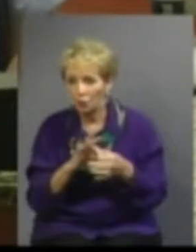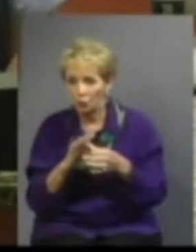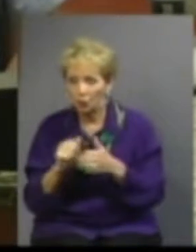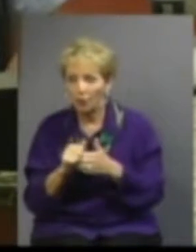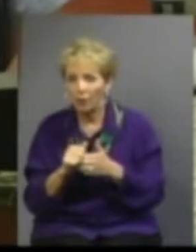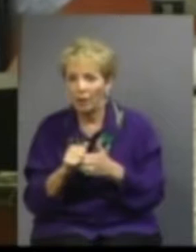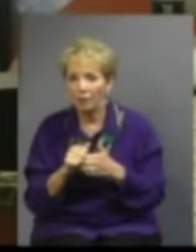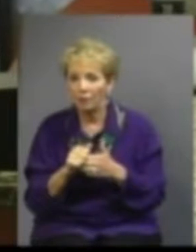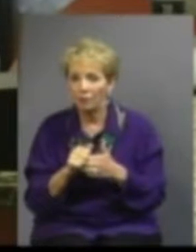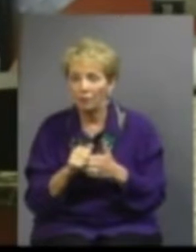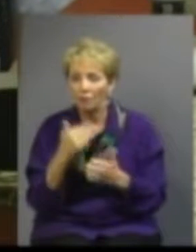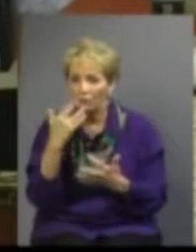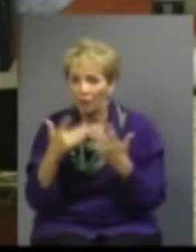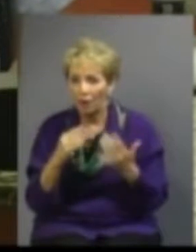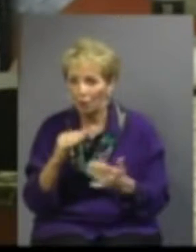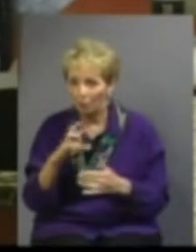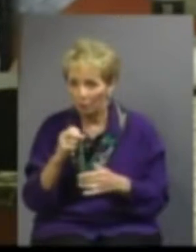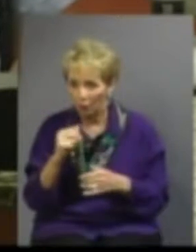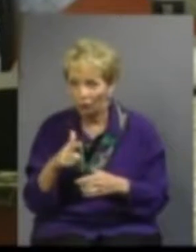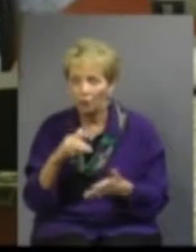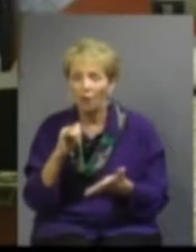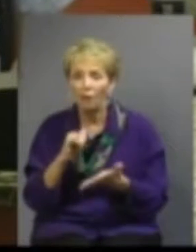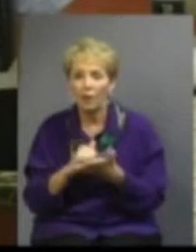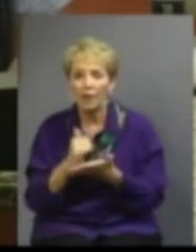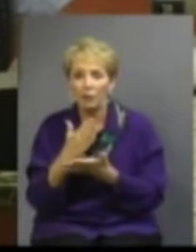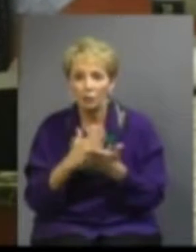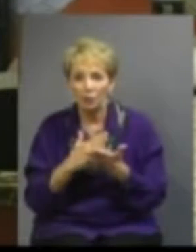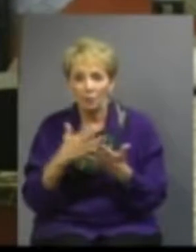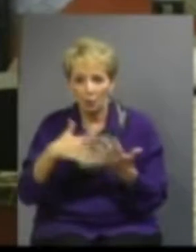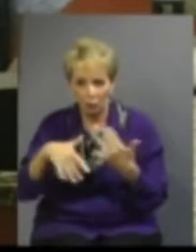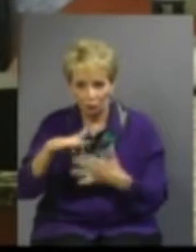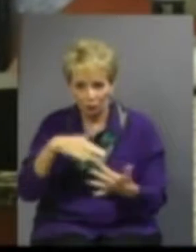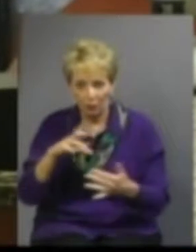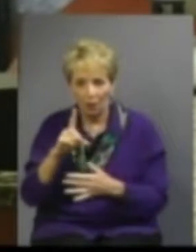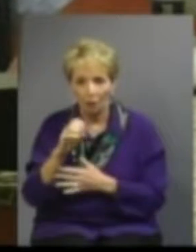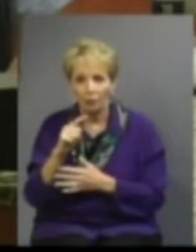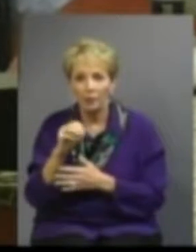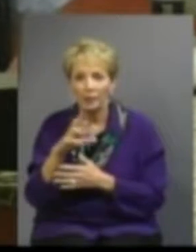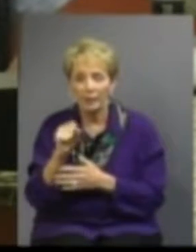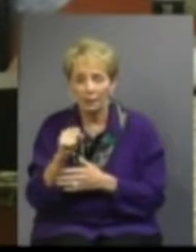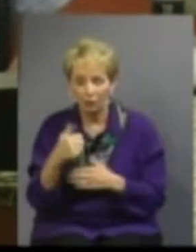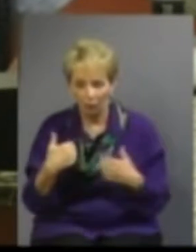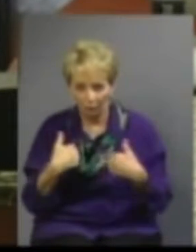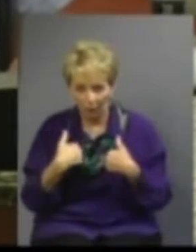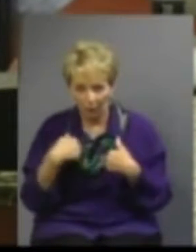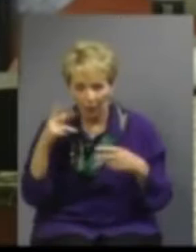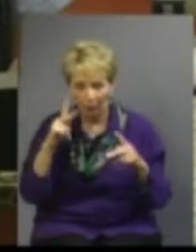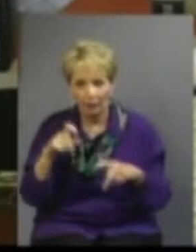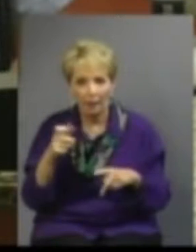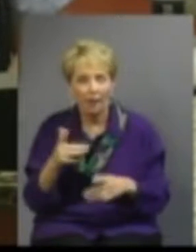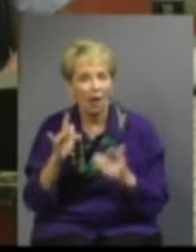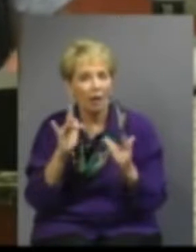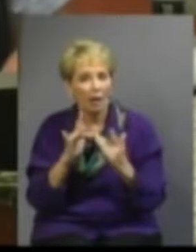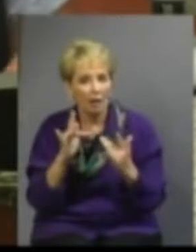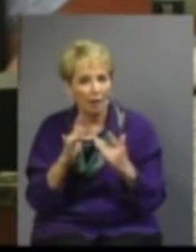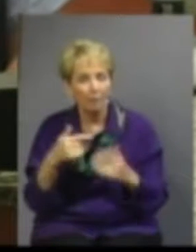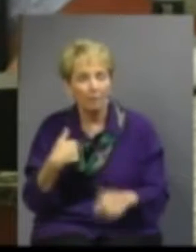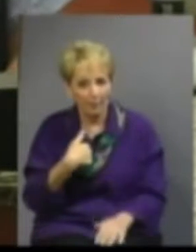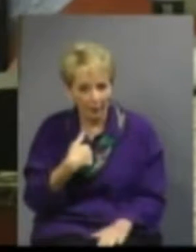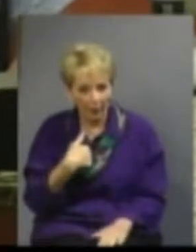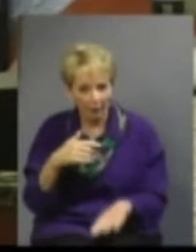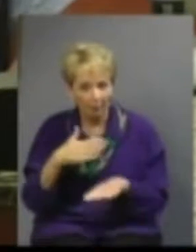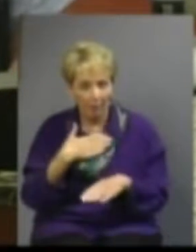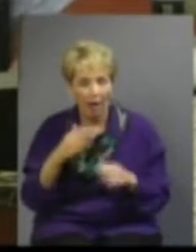Office of State Fire Marshal. There are currently some smoke detectors available. People will need to contact me at